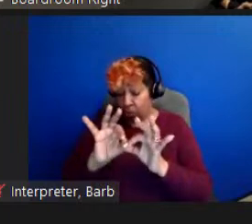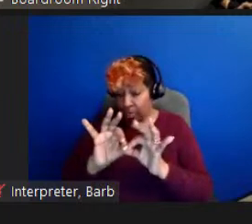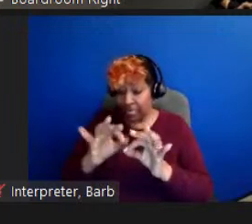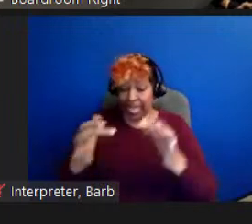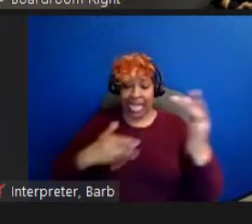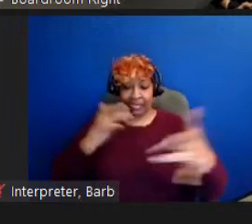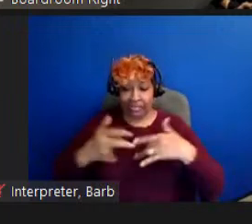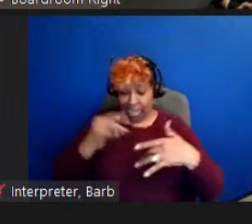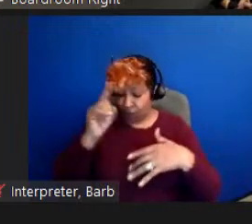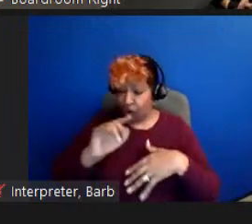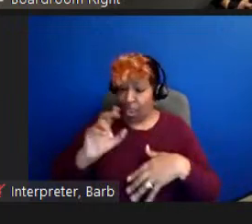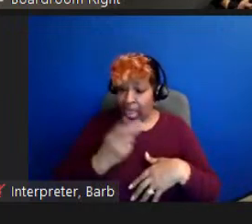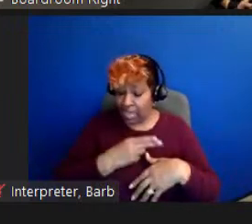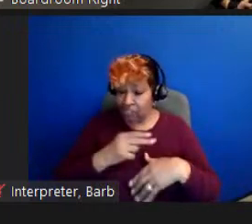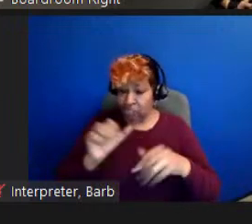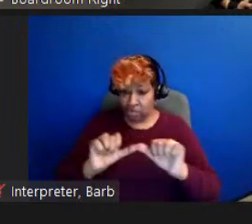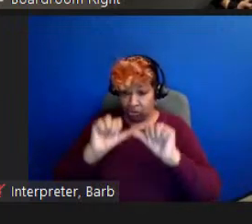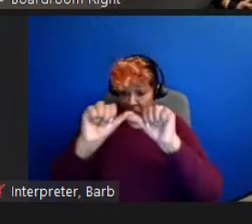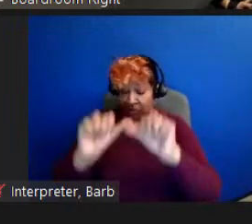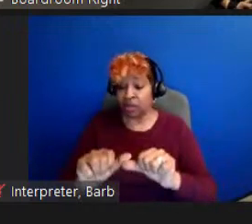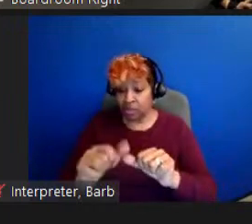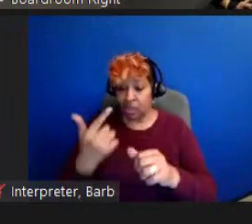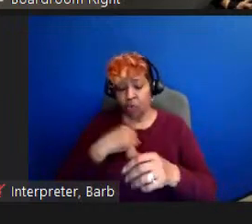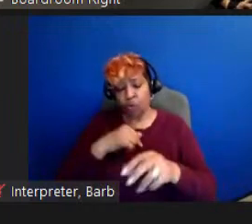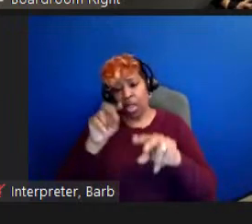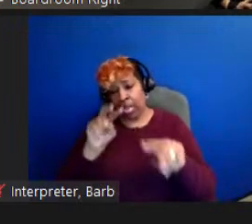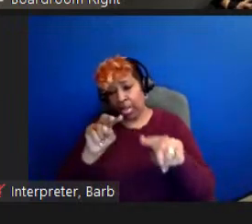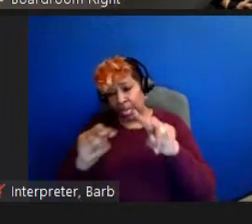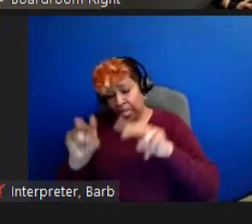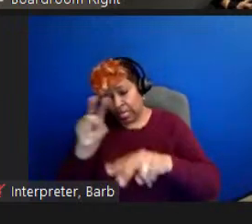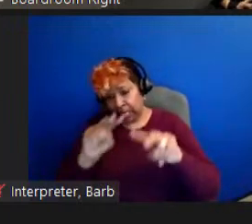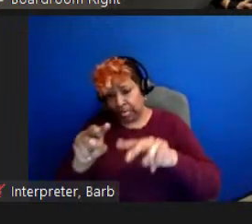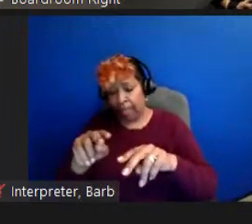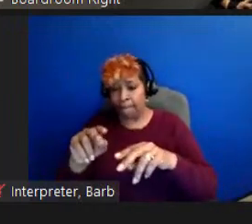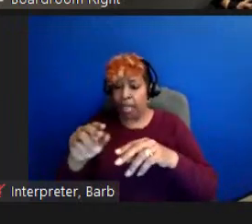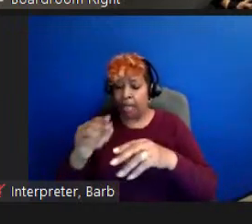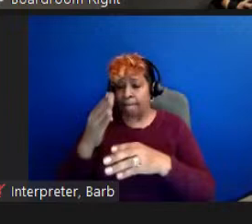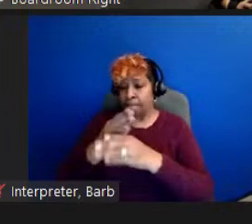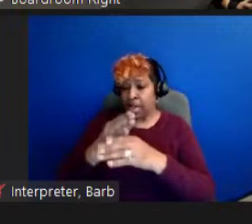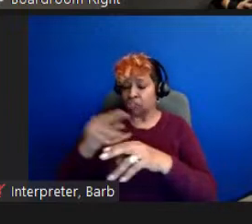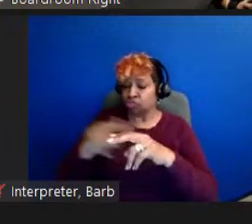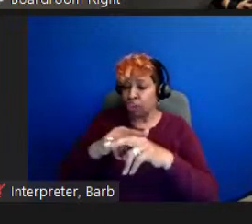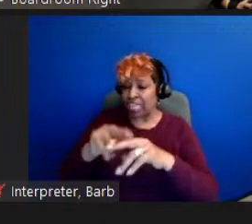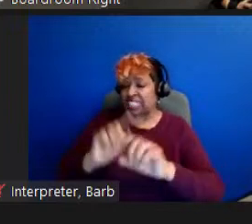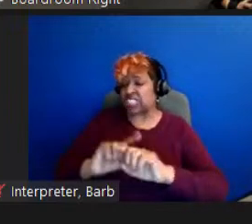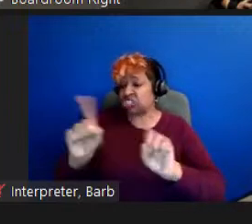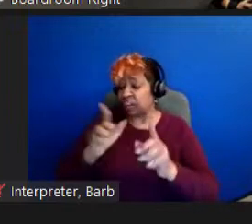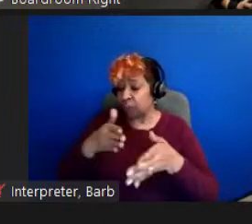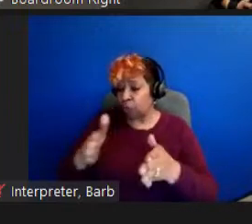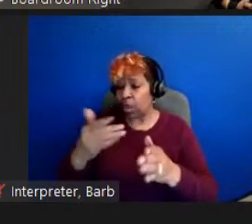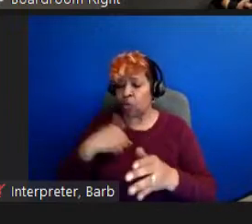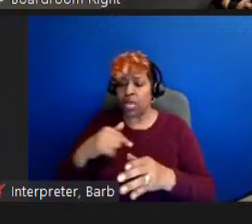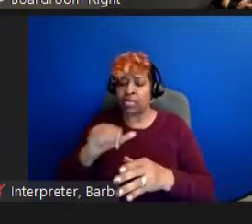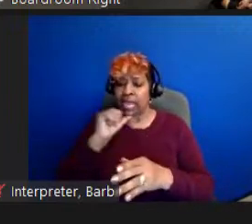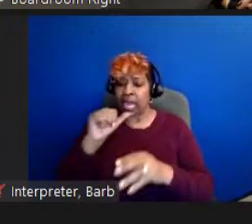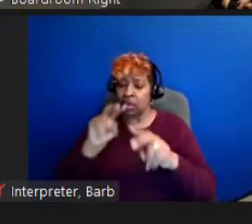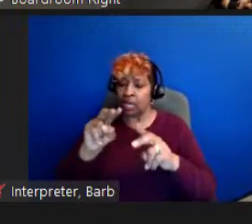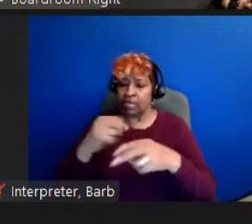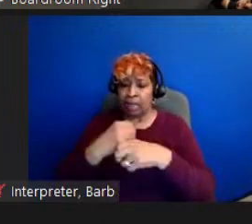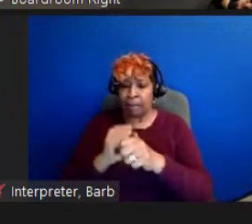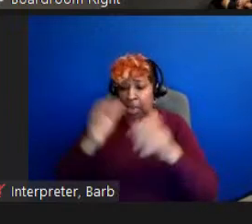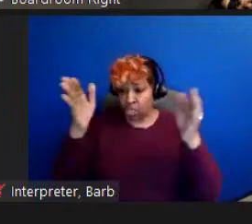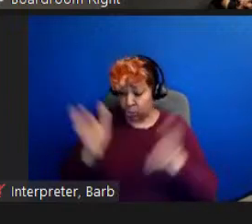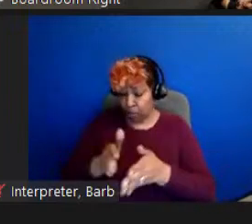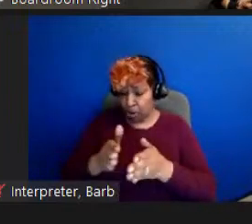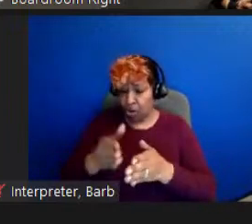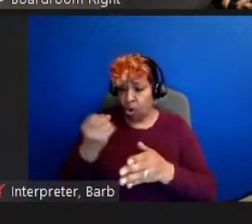for us to go forward, because we're looking at bus transit in a different way. We're not looking at bus transit to make it smaller or to